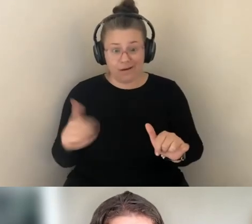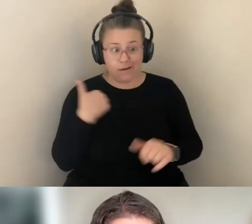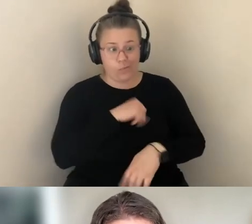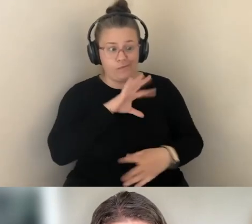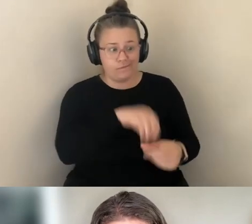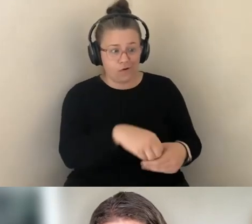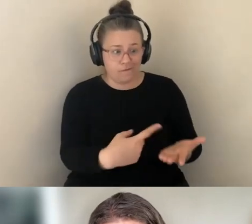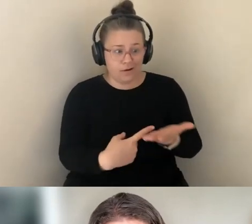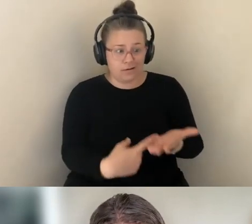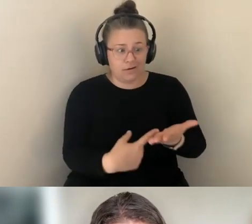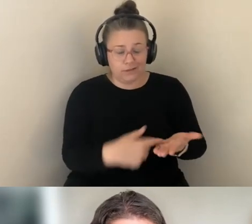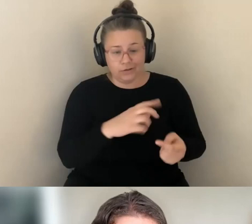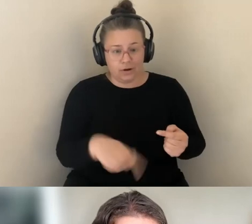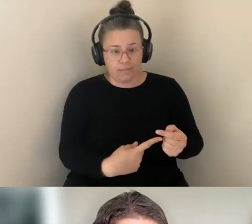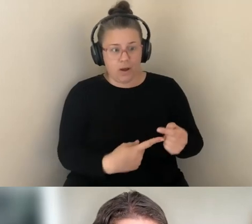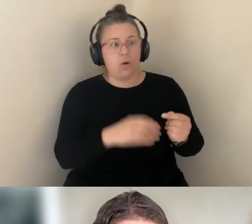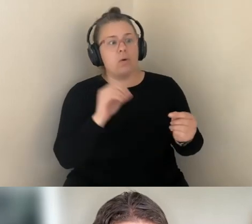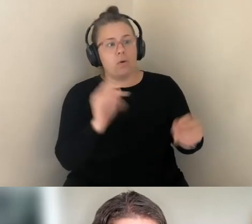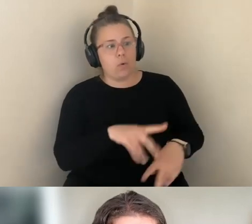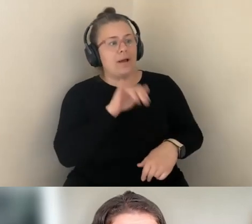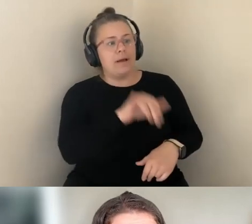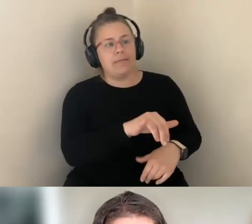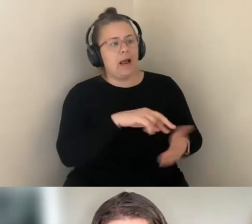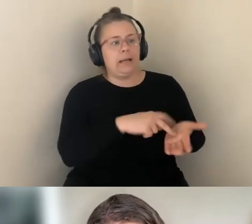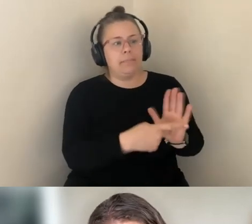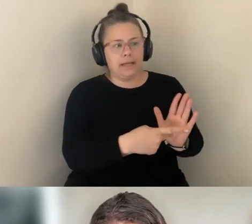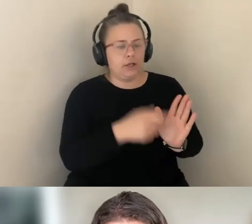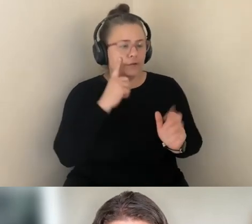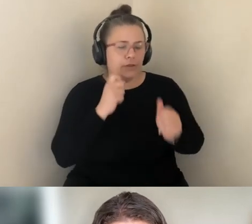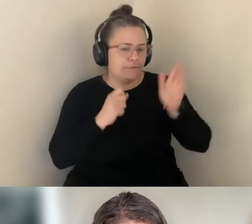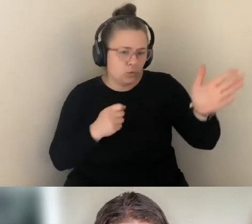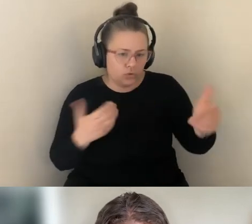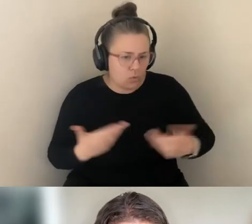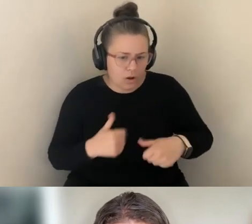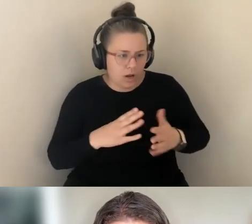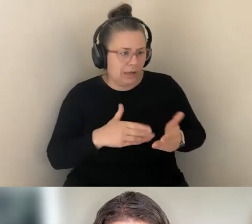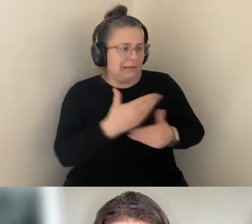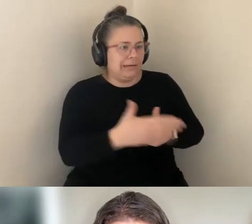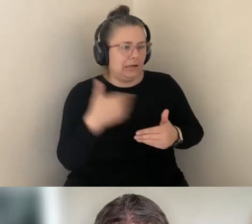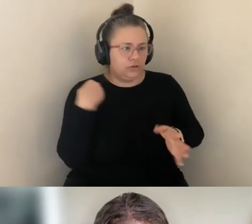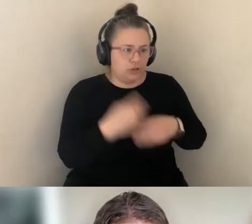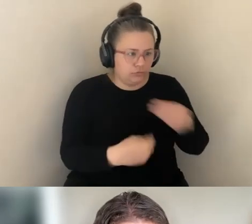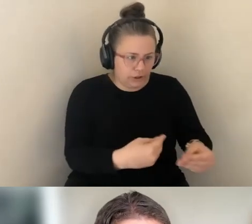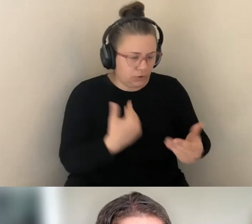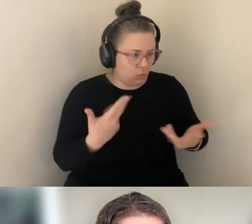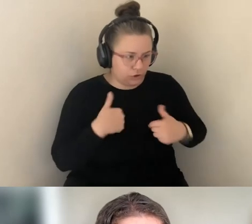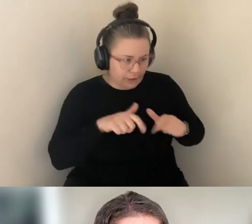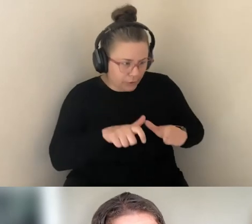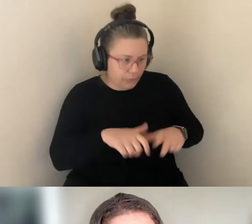my decisions for the next generation and what I want to do, and in decisions about broader societal population